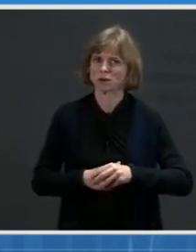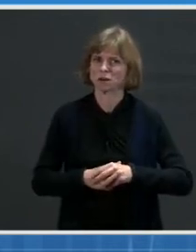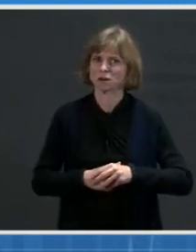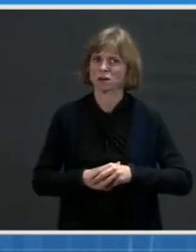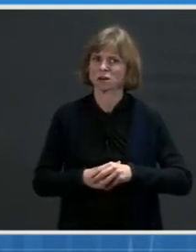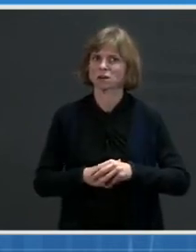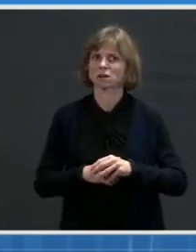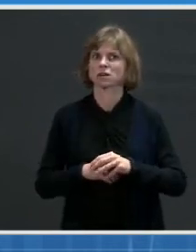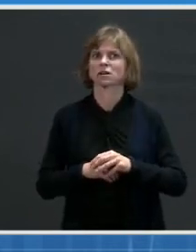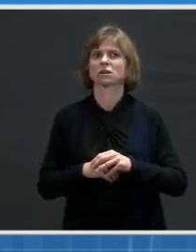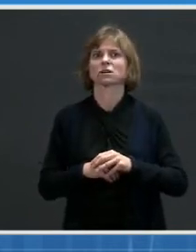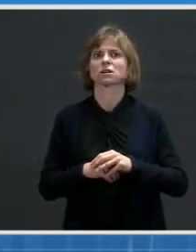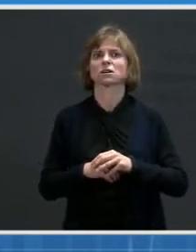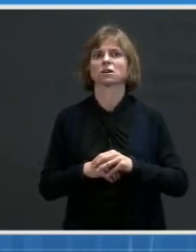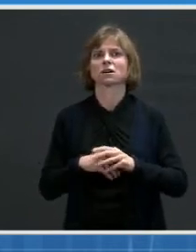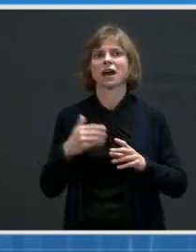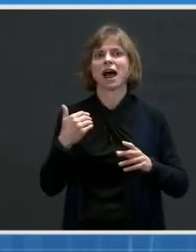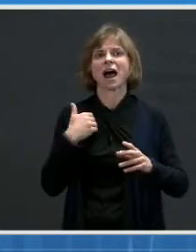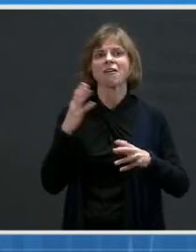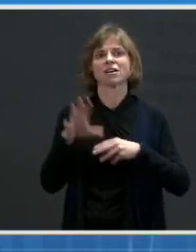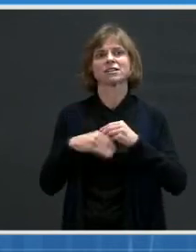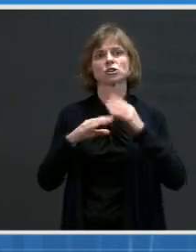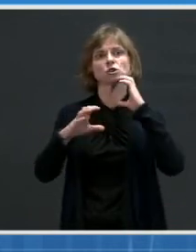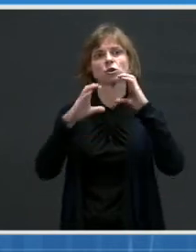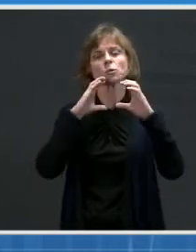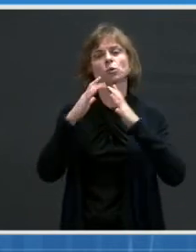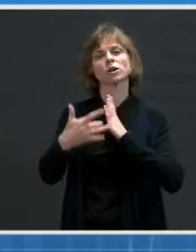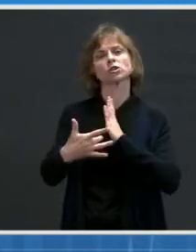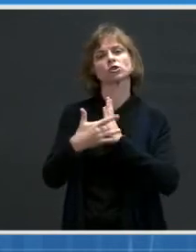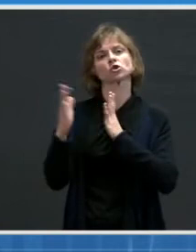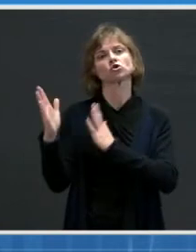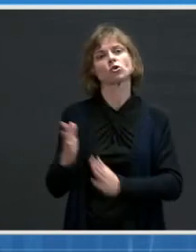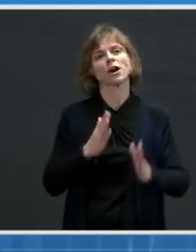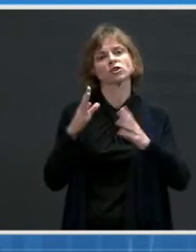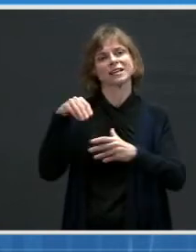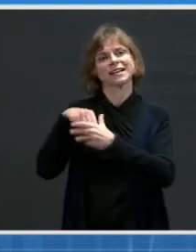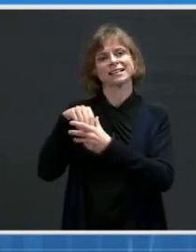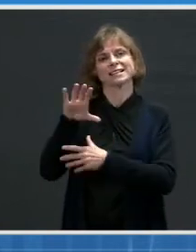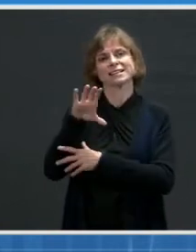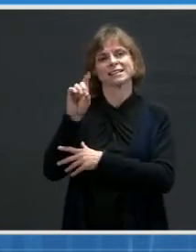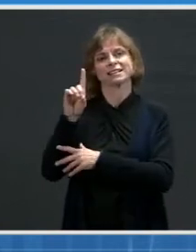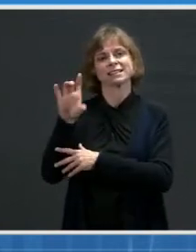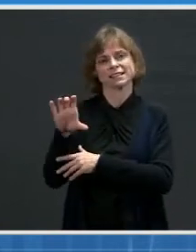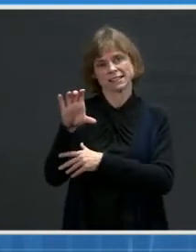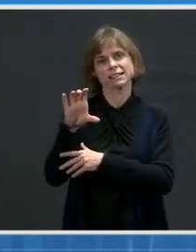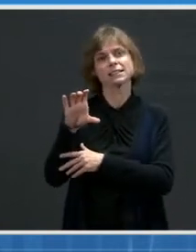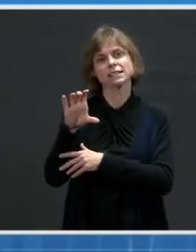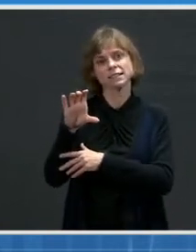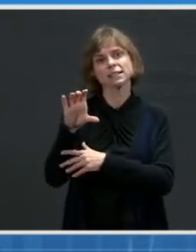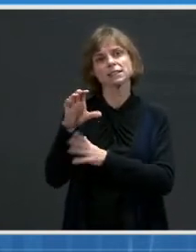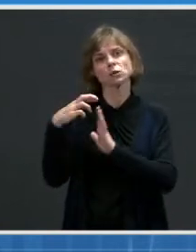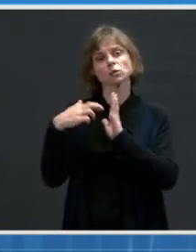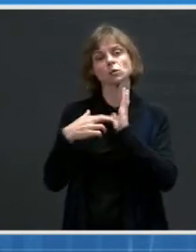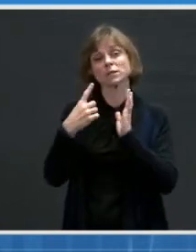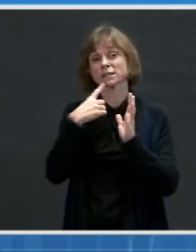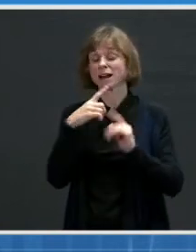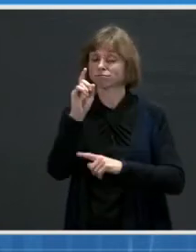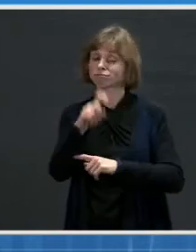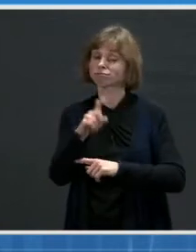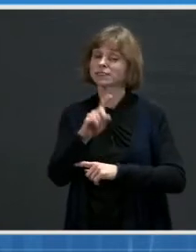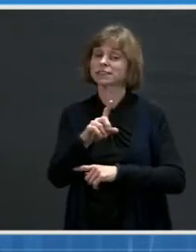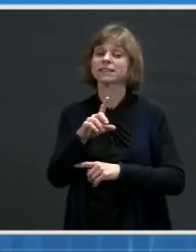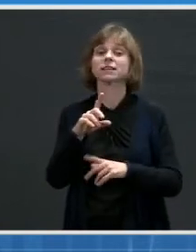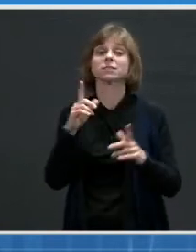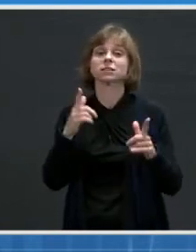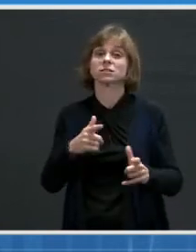key mitigation strategy recommended in CDC's school guidance: the need for diagnostic testing and rapid and efficient contact